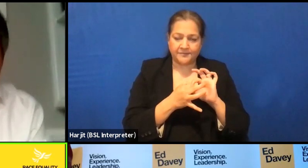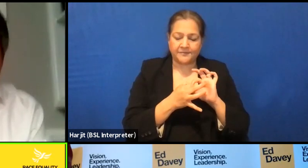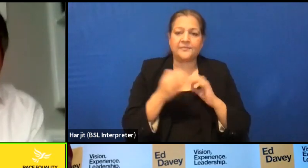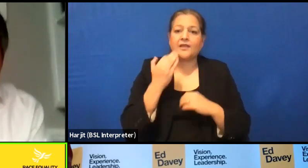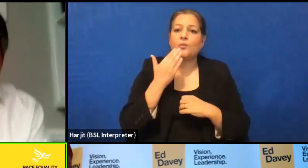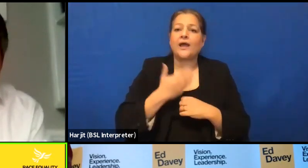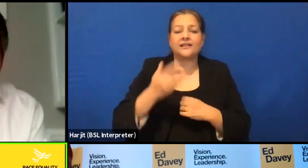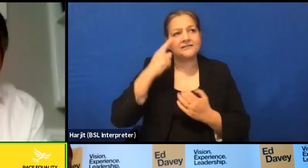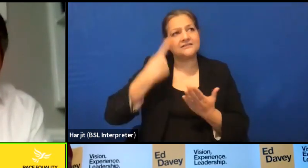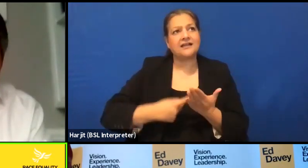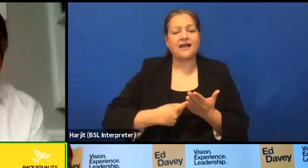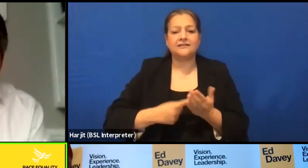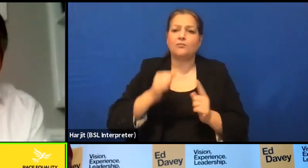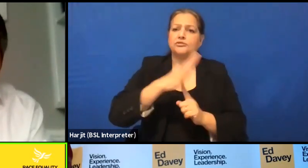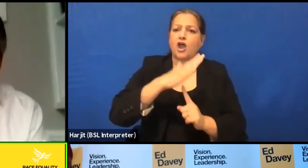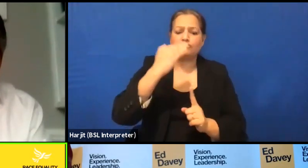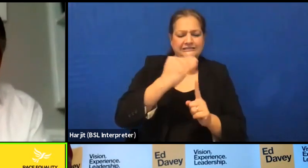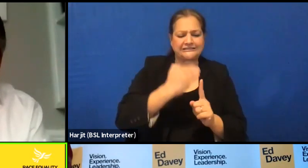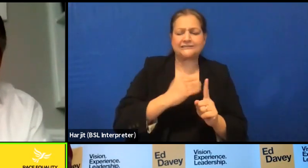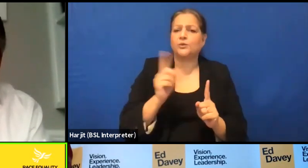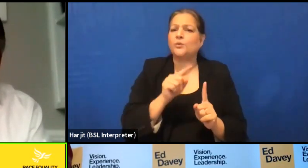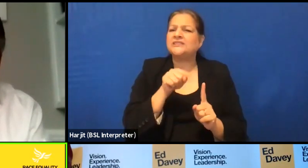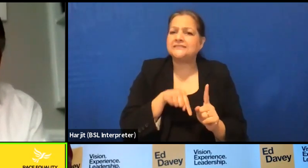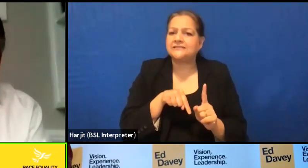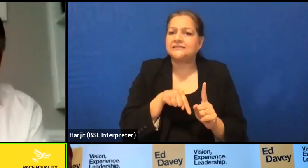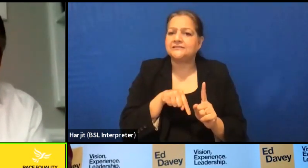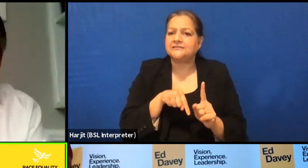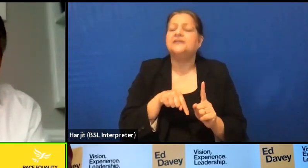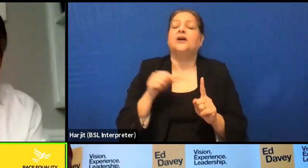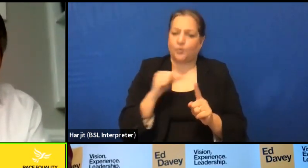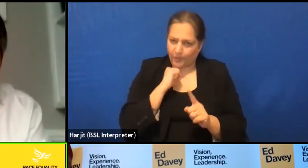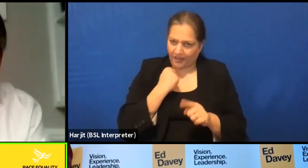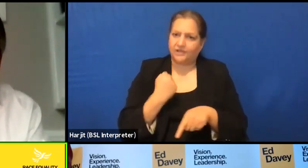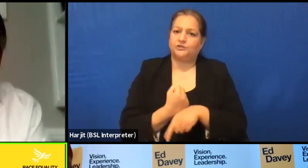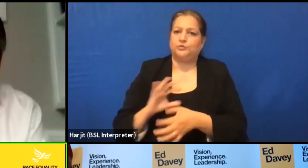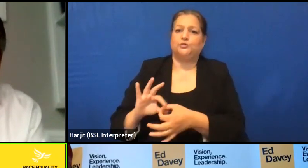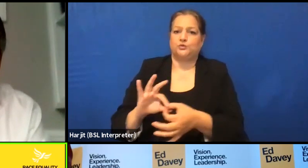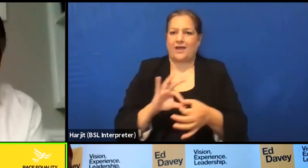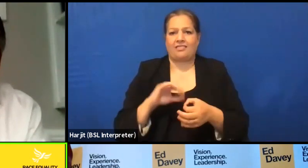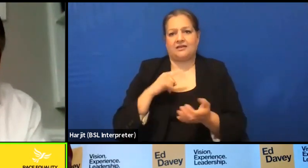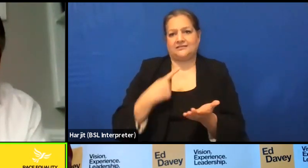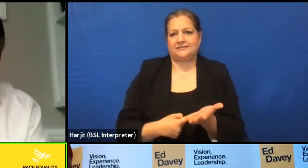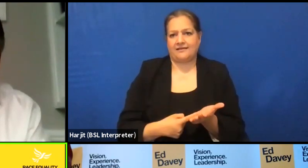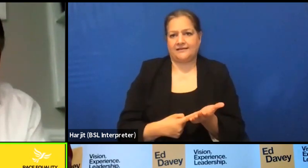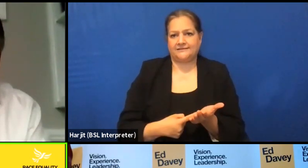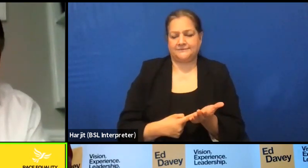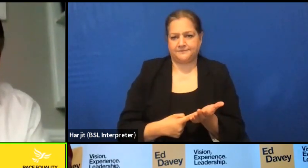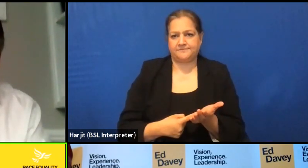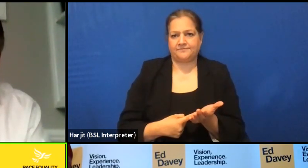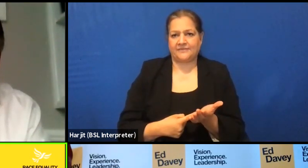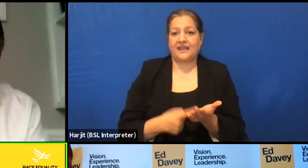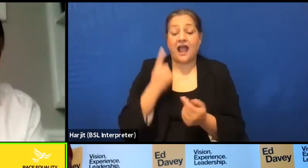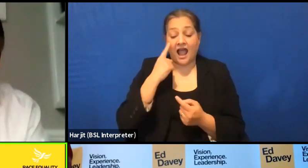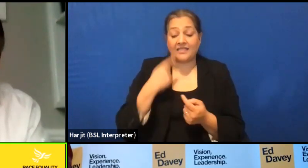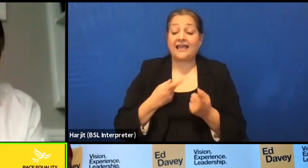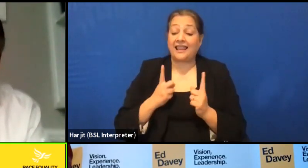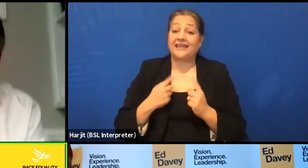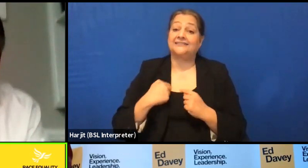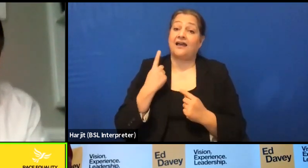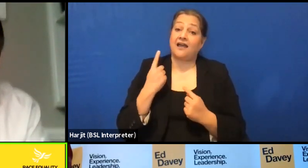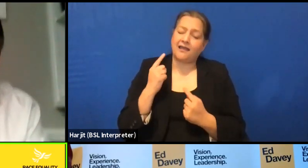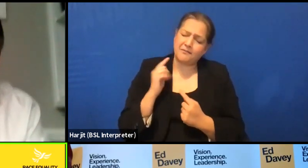priority, how are we going to tackle these things, that we do it together. I think one of the first things that is incredibly important for me to do as leader